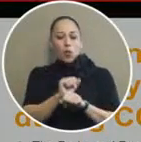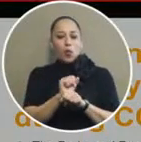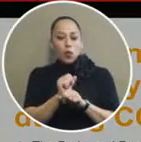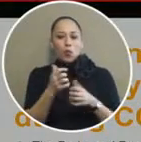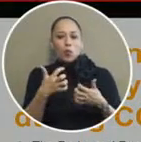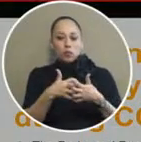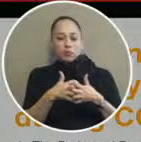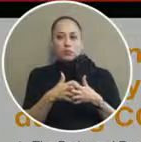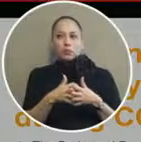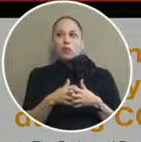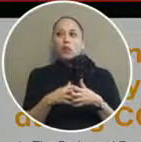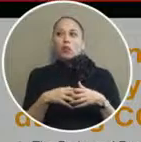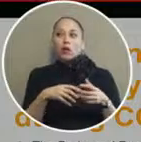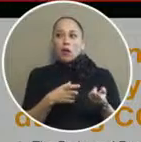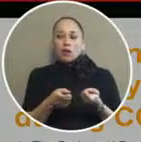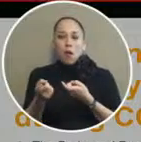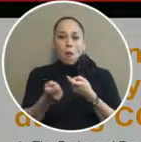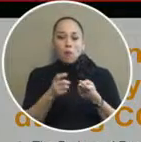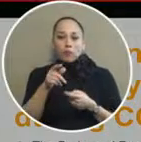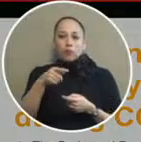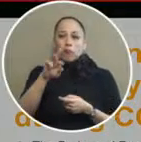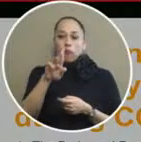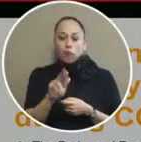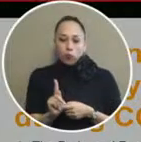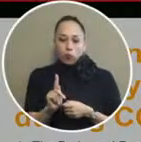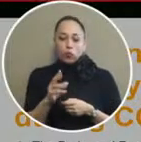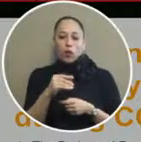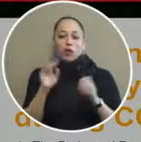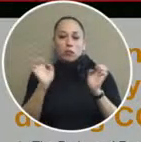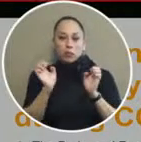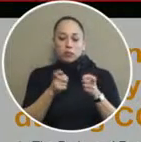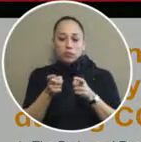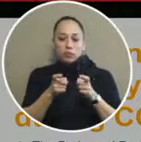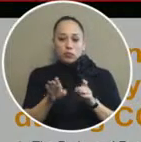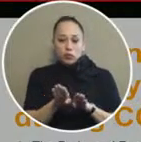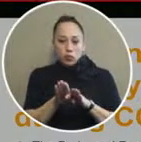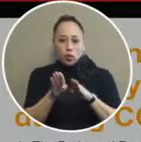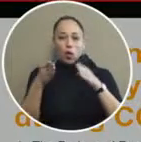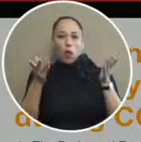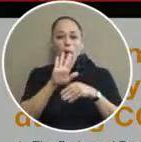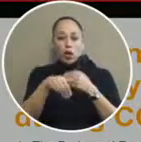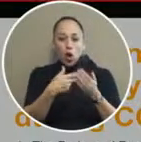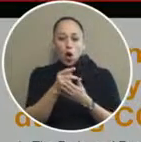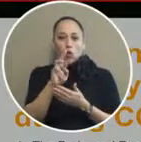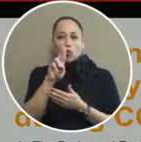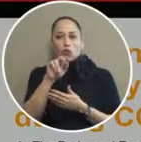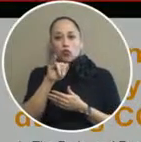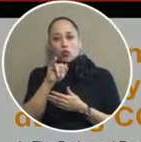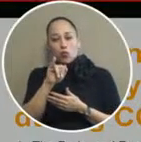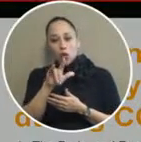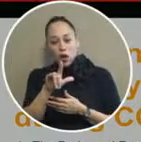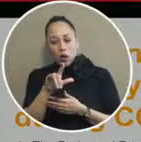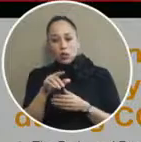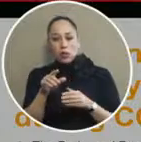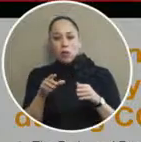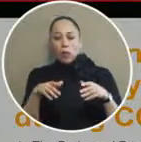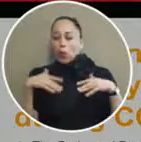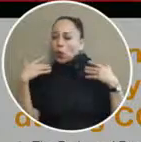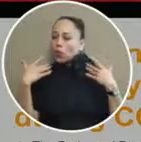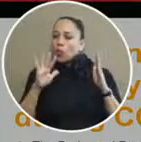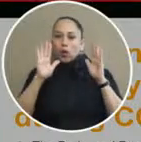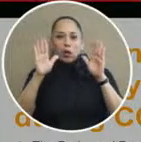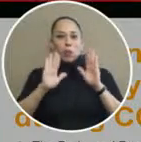state park, city leadership, and Office of Emergency Management to reopen all trails this past weekend with tremendous